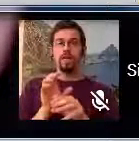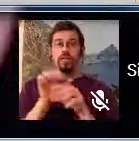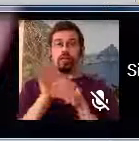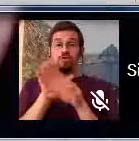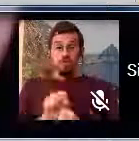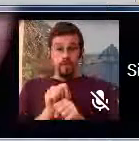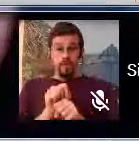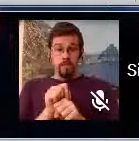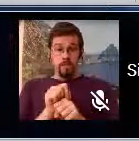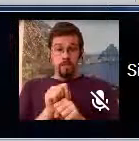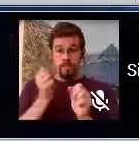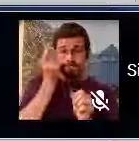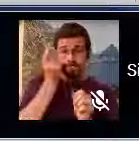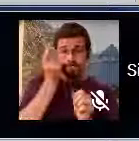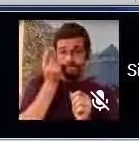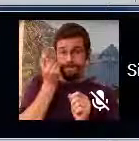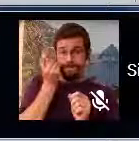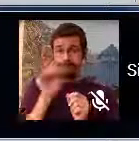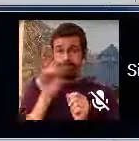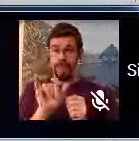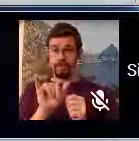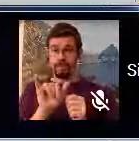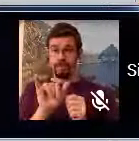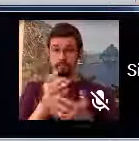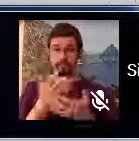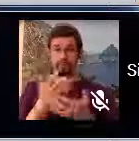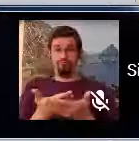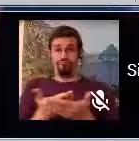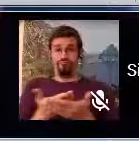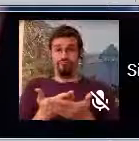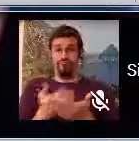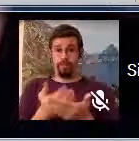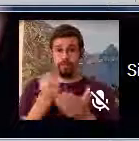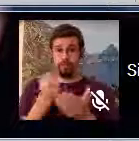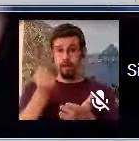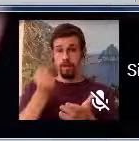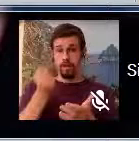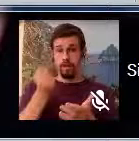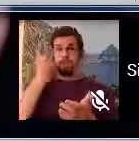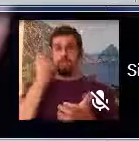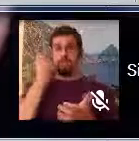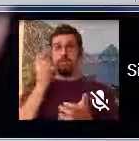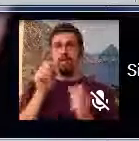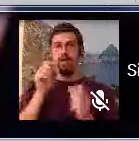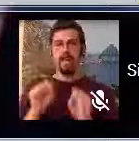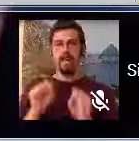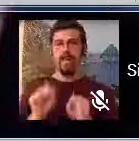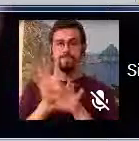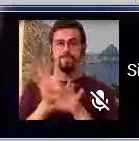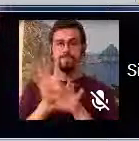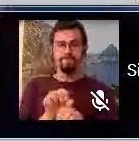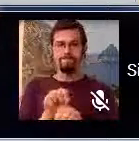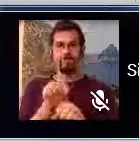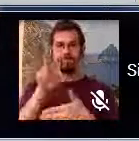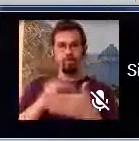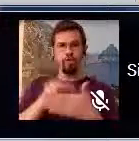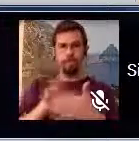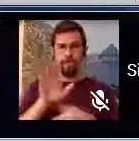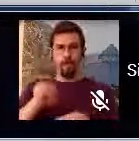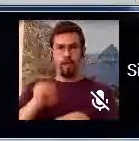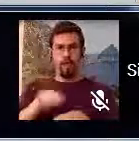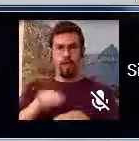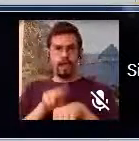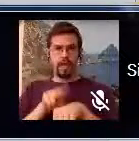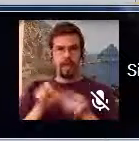needed for deaf signers who are accustomed to use their native language in a